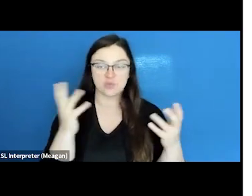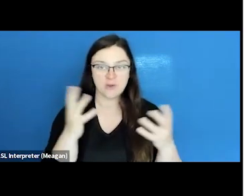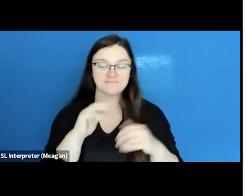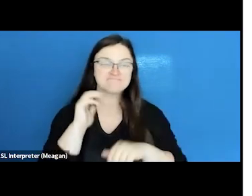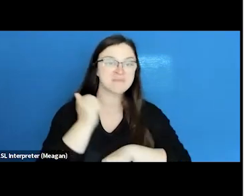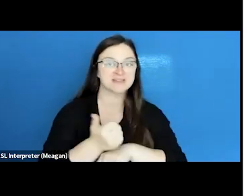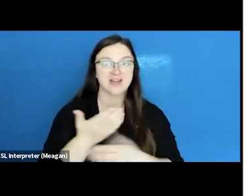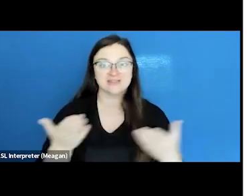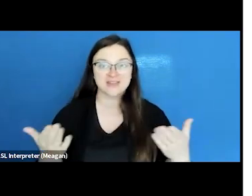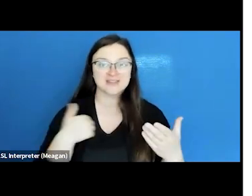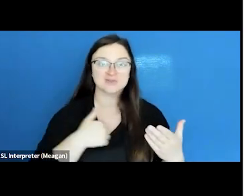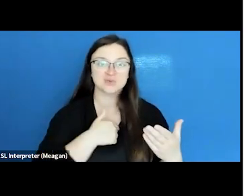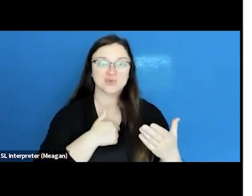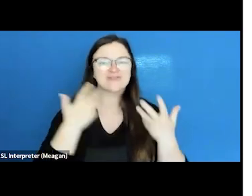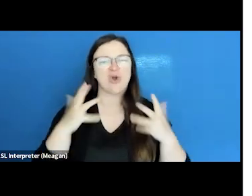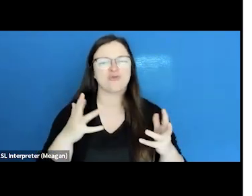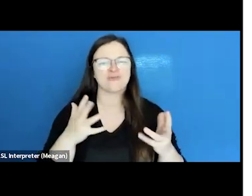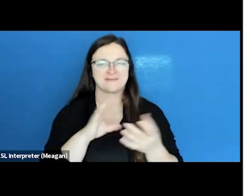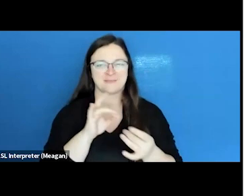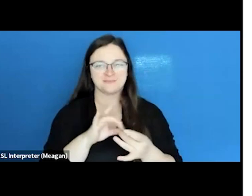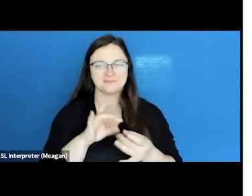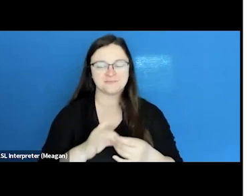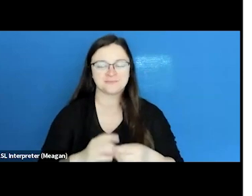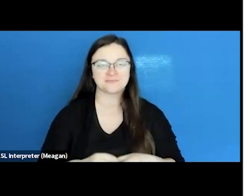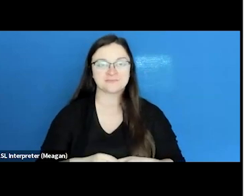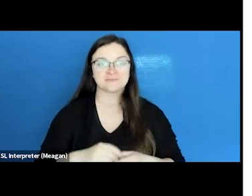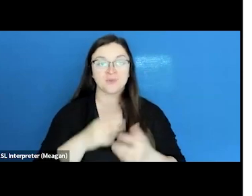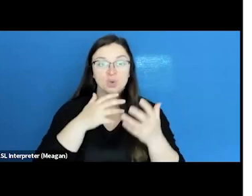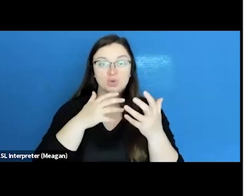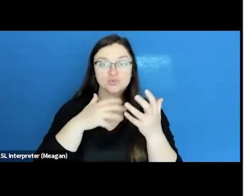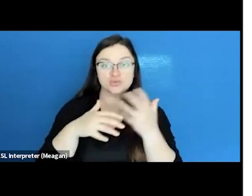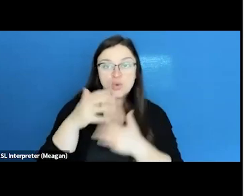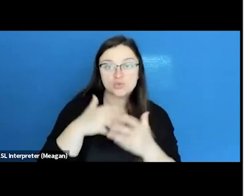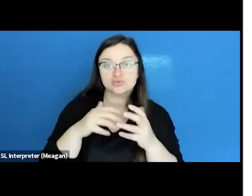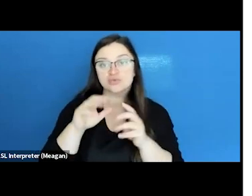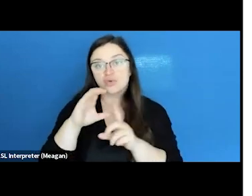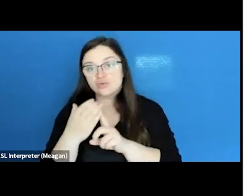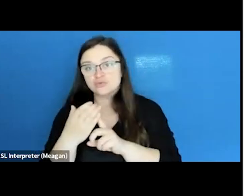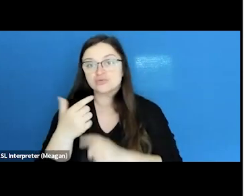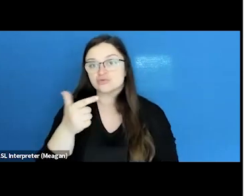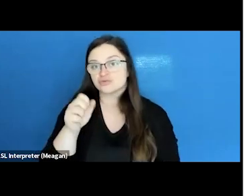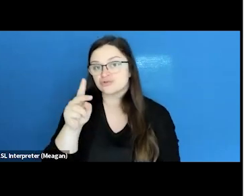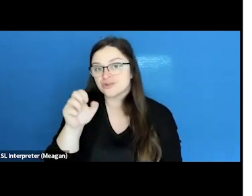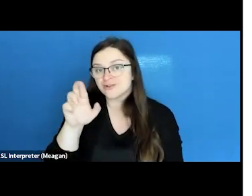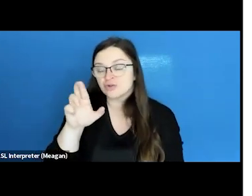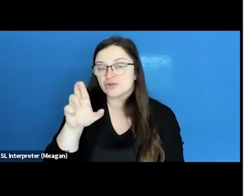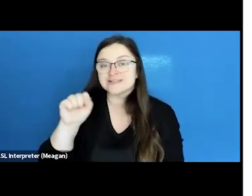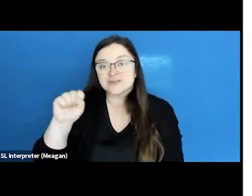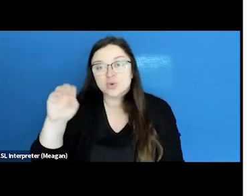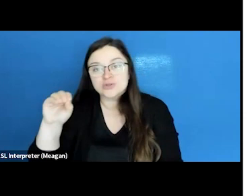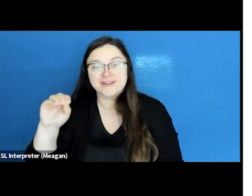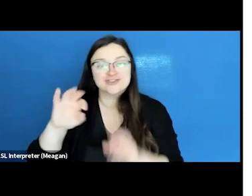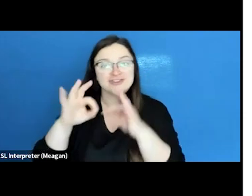that we've already talked about: social and cultural, gender, so sexual orientation, family